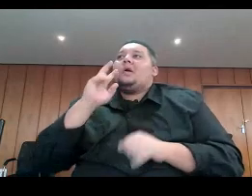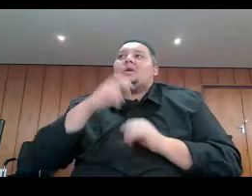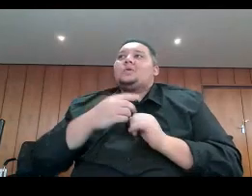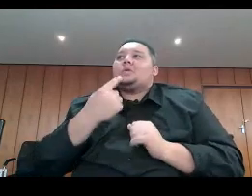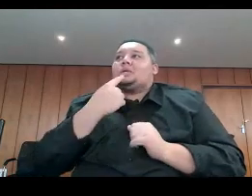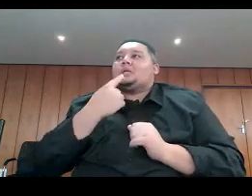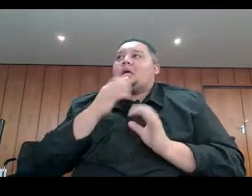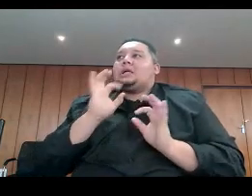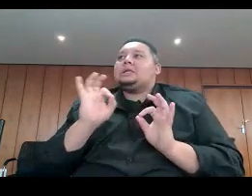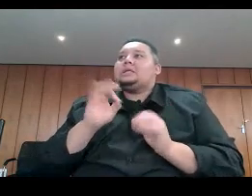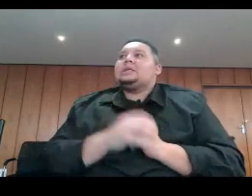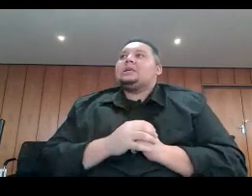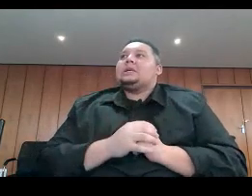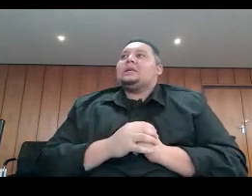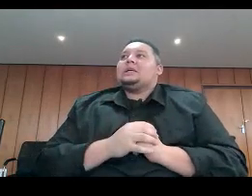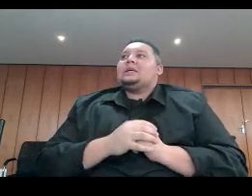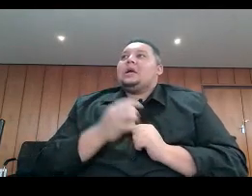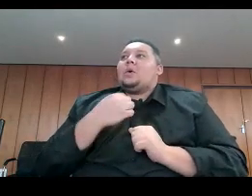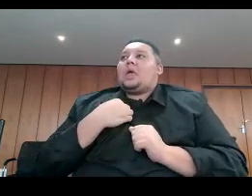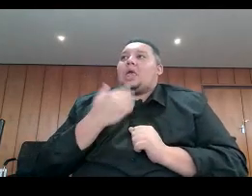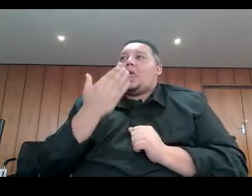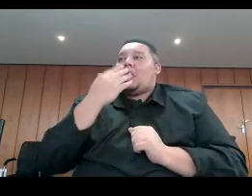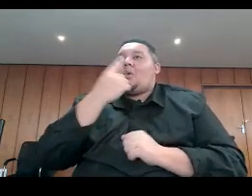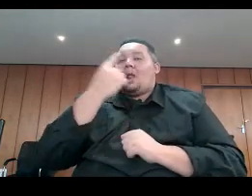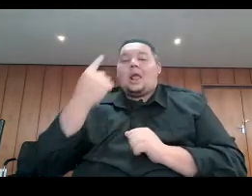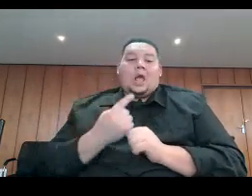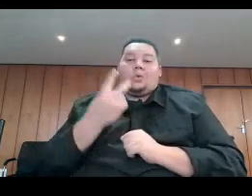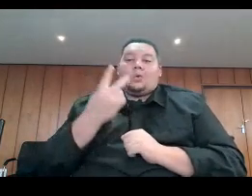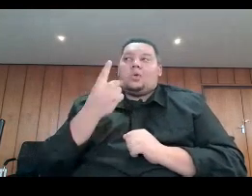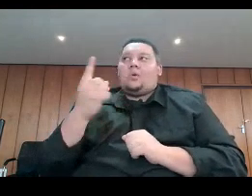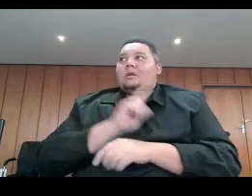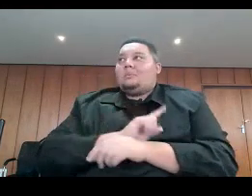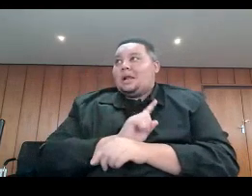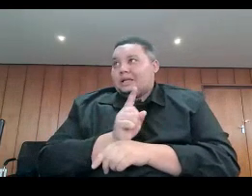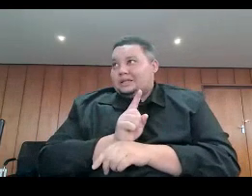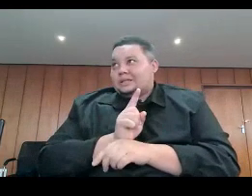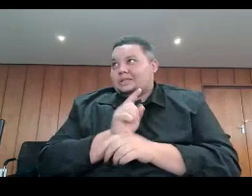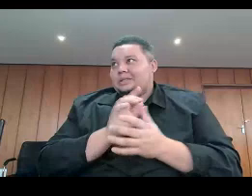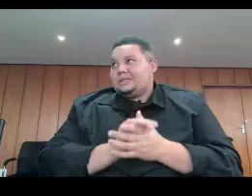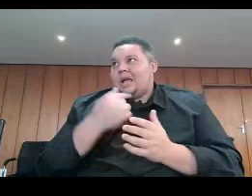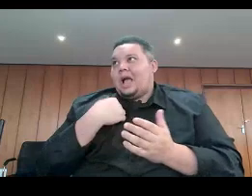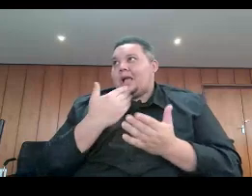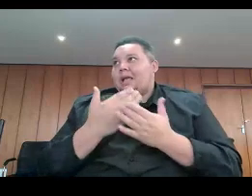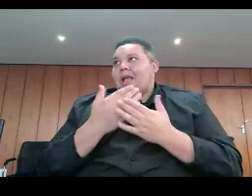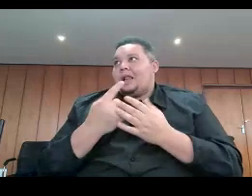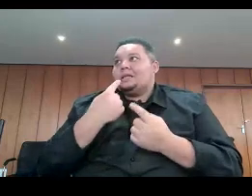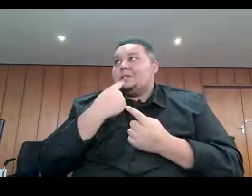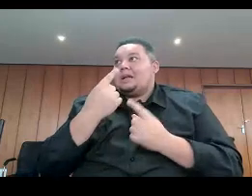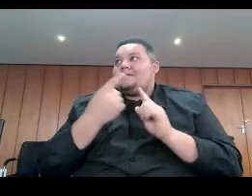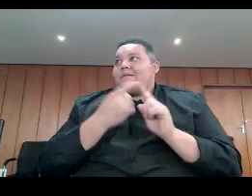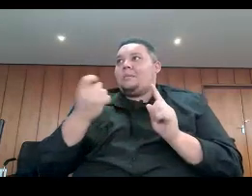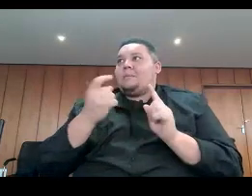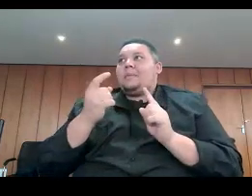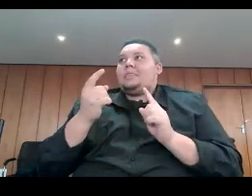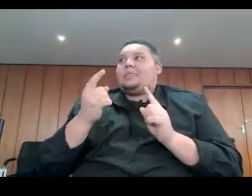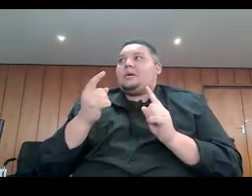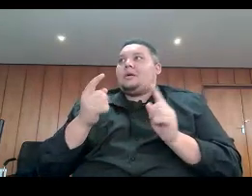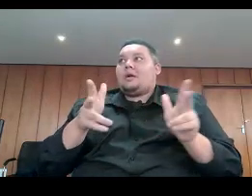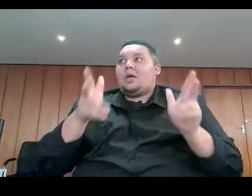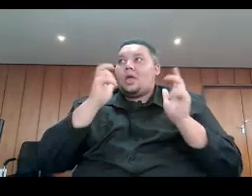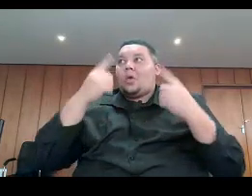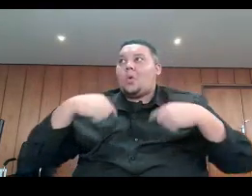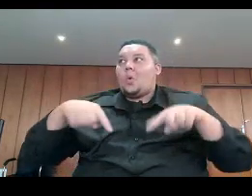this, but we are at an hour and 21 minutes, and I can tell from the expression of everybody